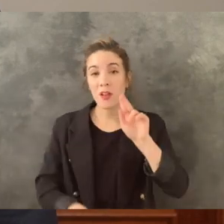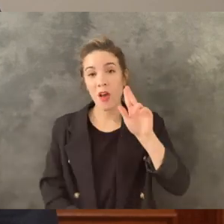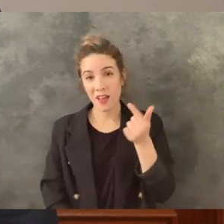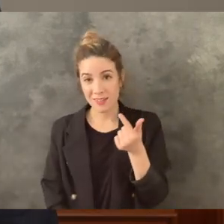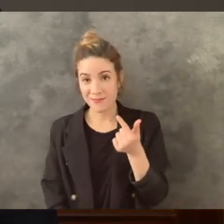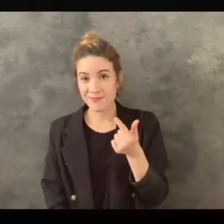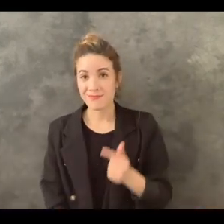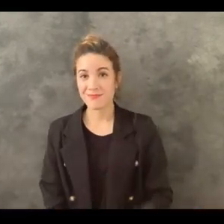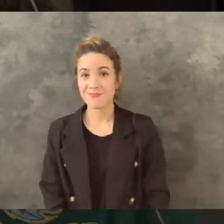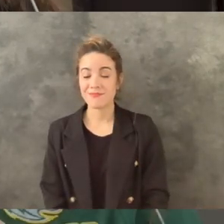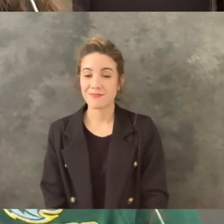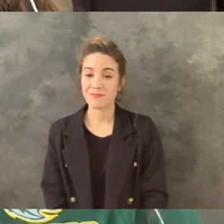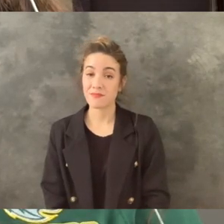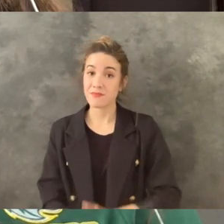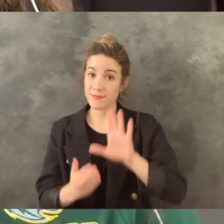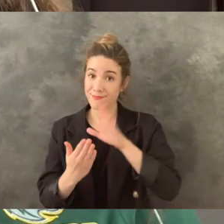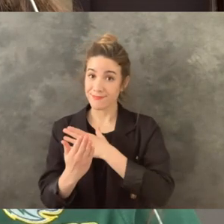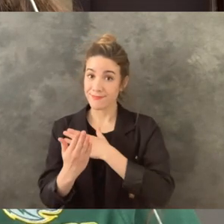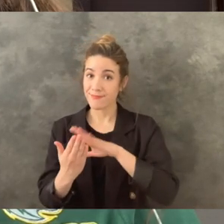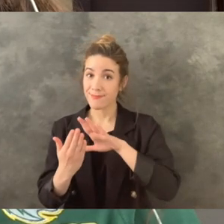in August.